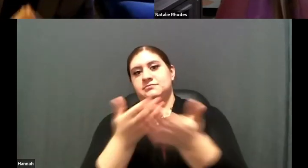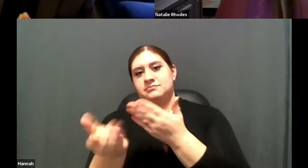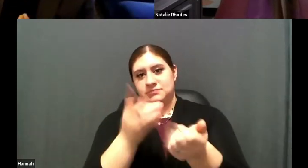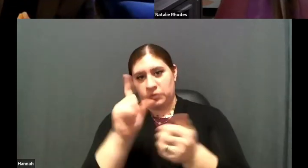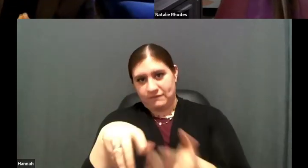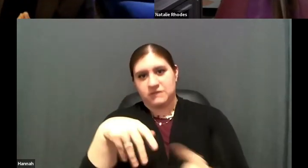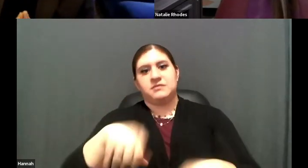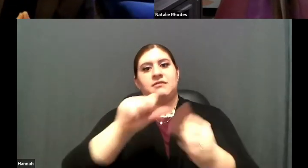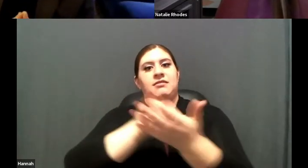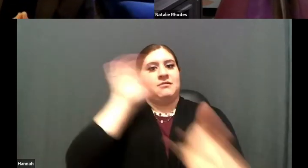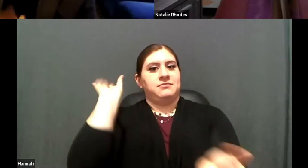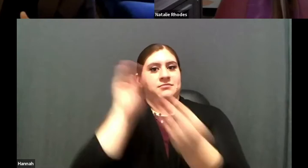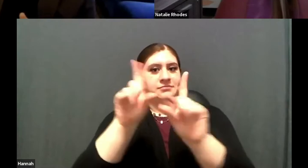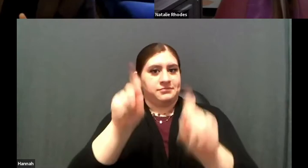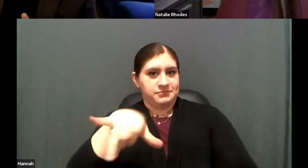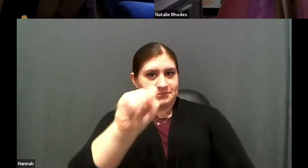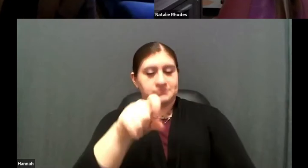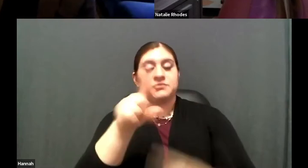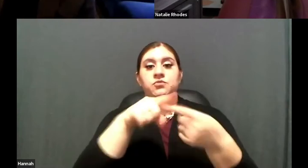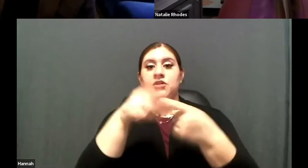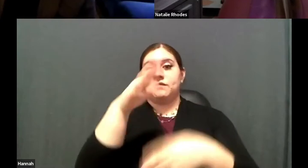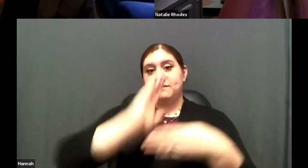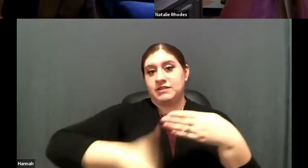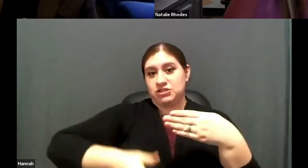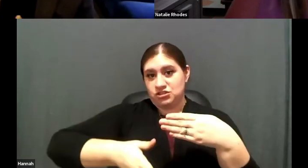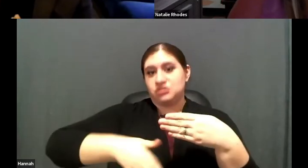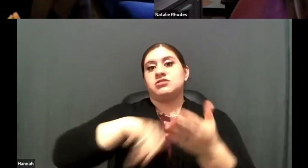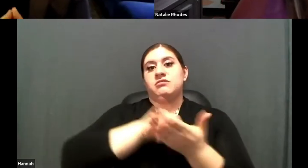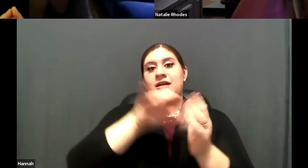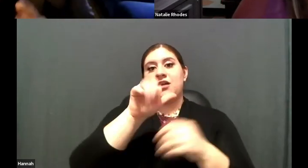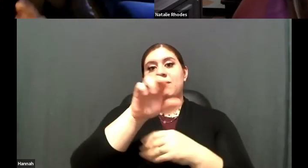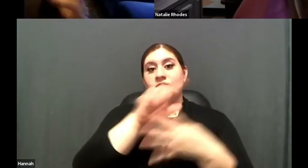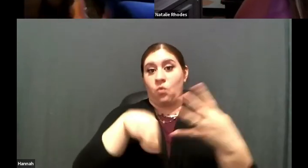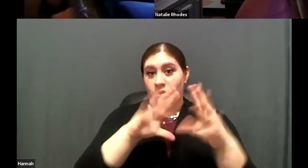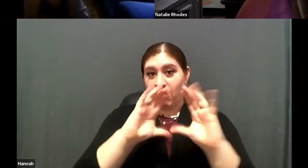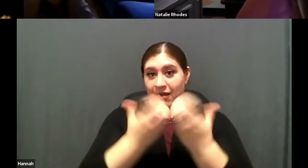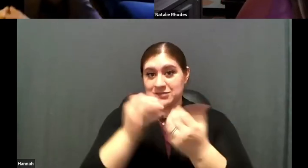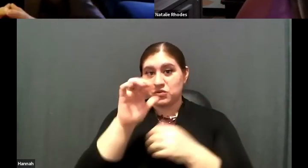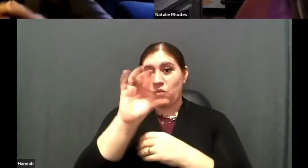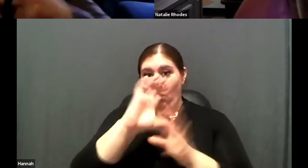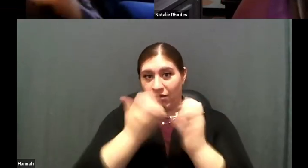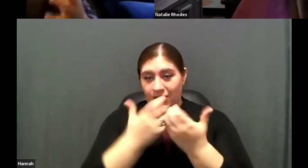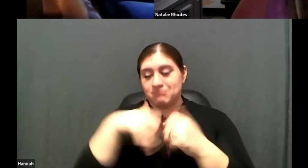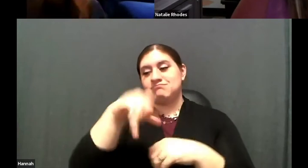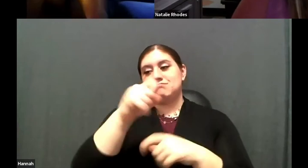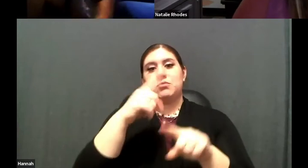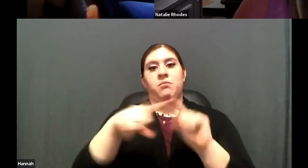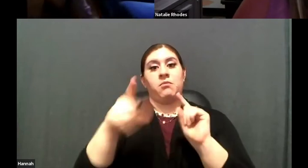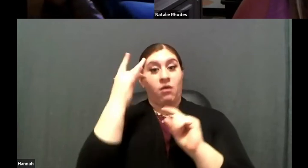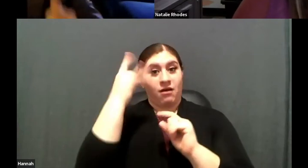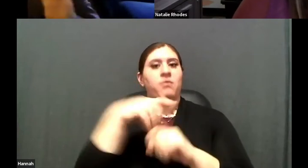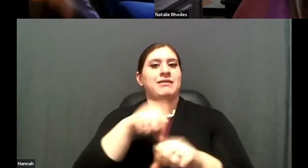have to take the comprehensive exam when you complete, you know, the core courses. because the idea is that we can see that,